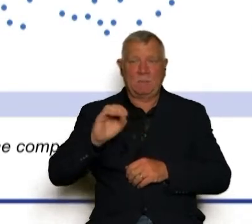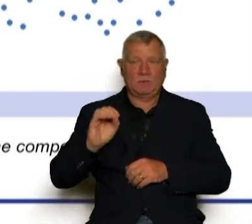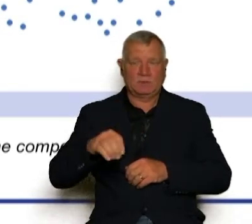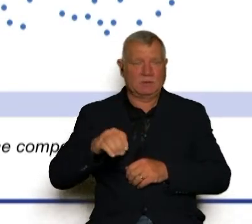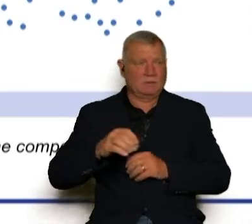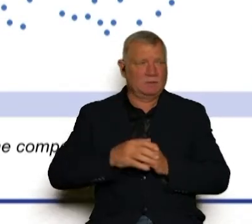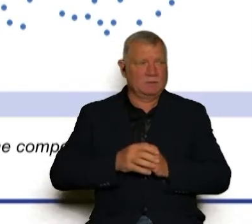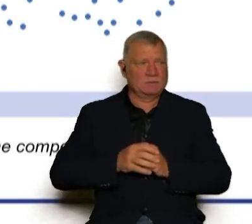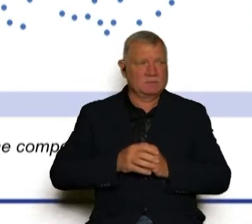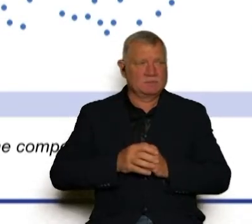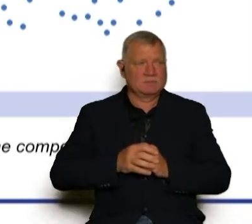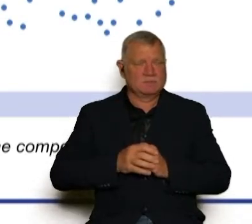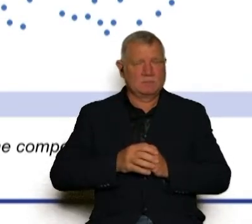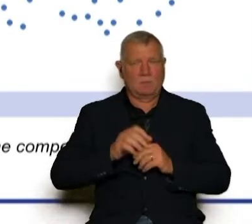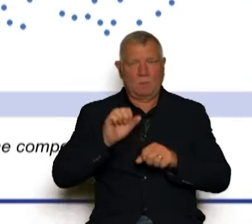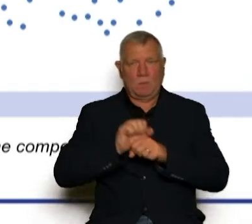OMB.